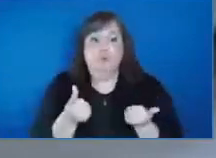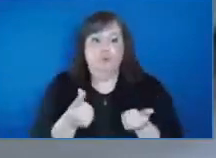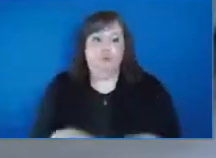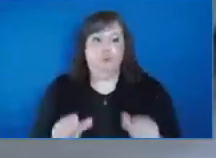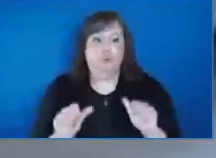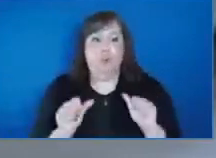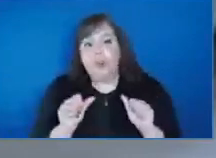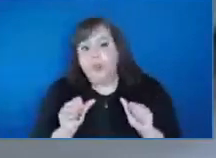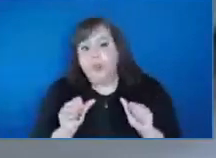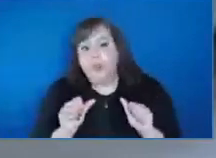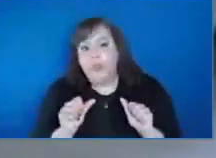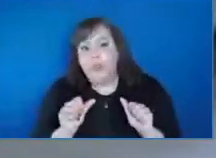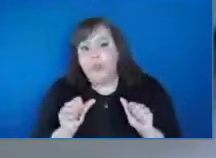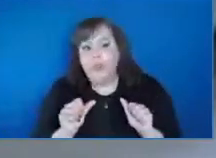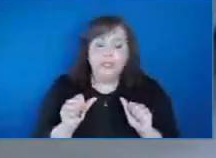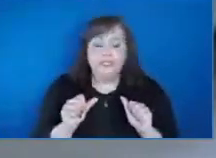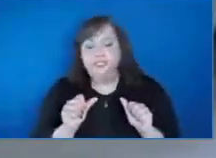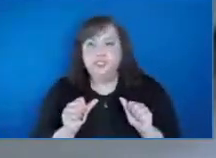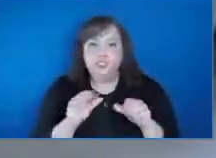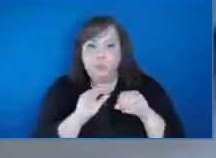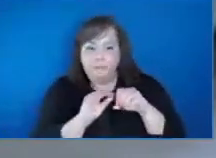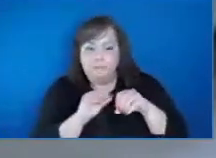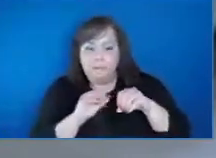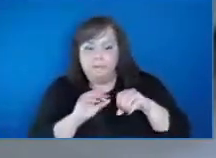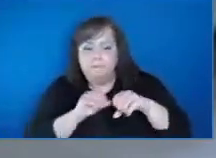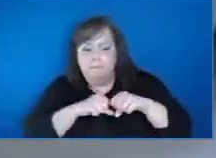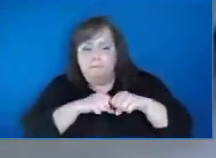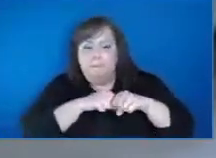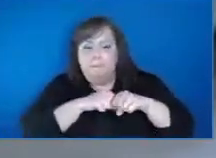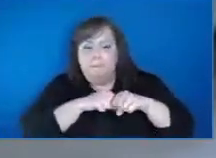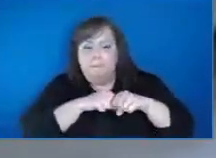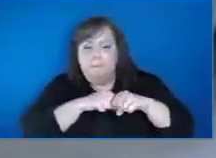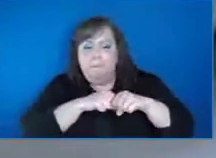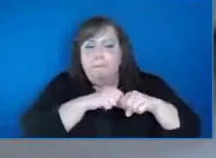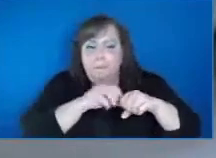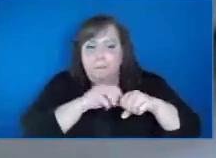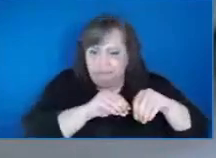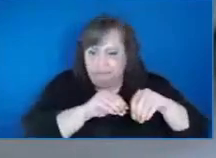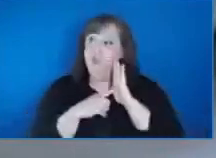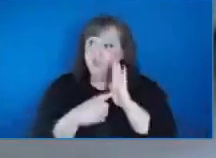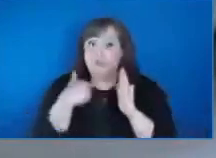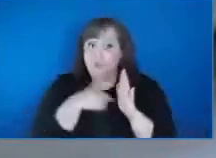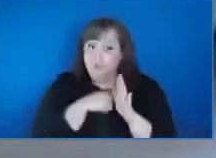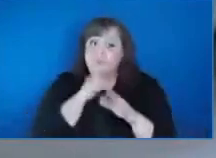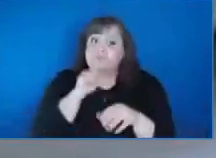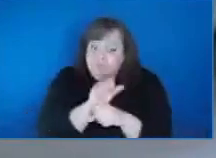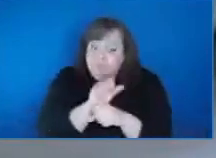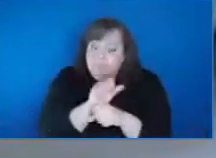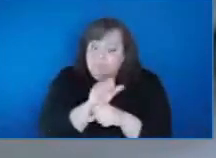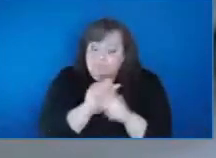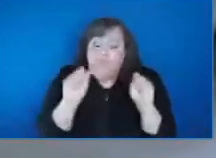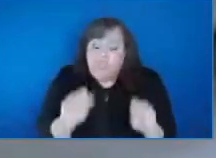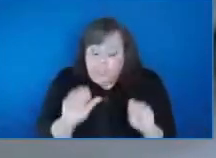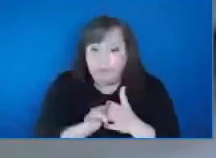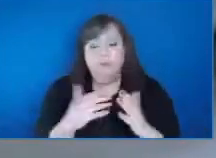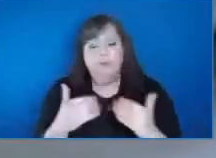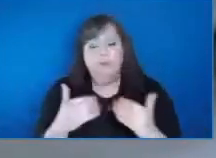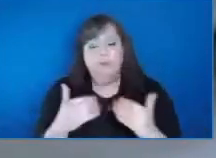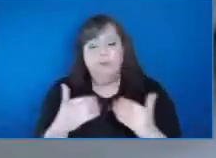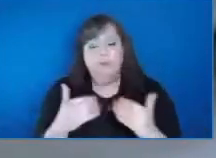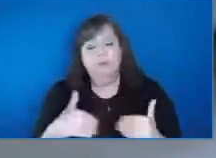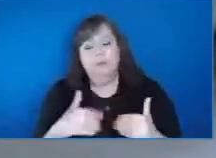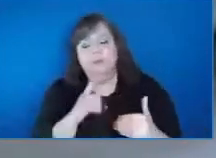this asteroid, just change its orbit a little bit, and demonstrate that we can actually do this. This is really, really important that we do this